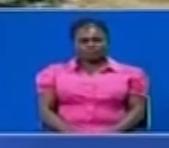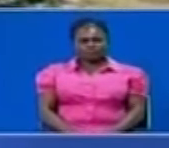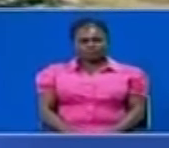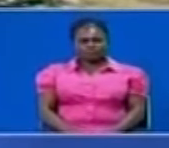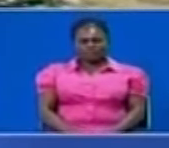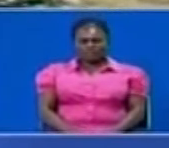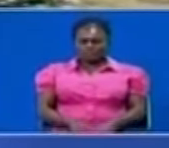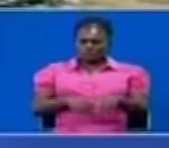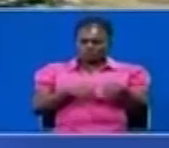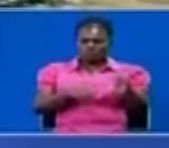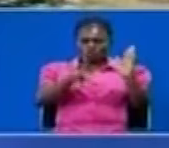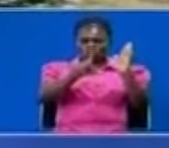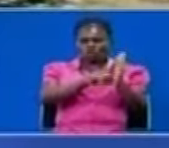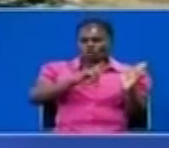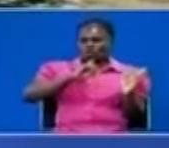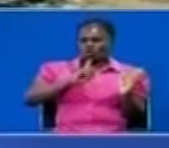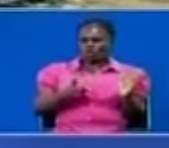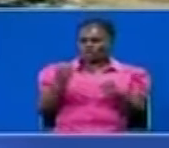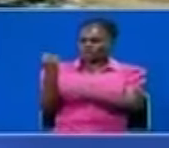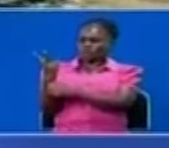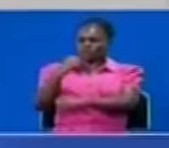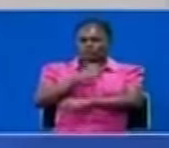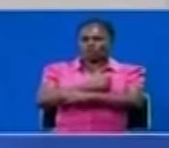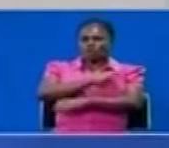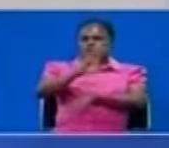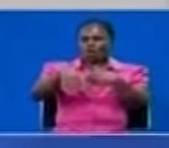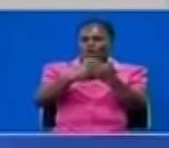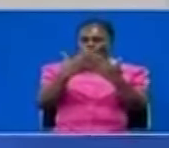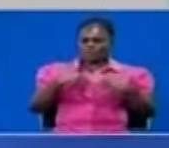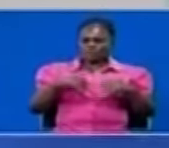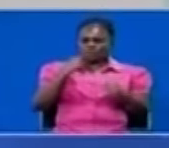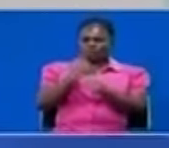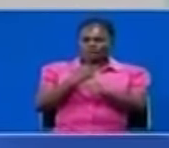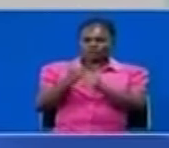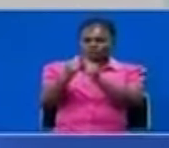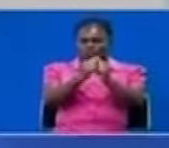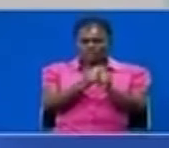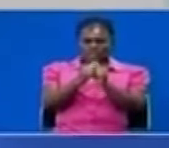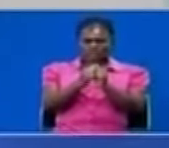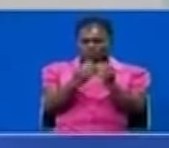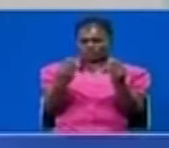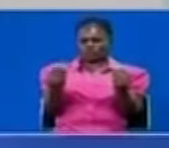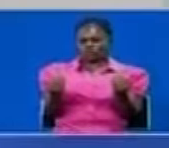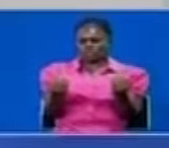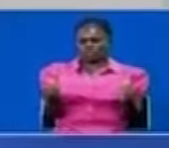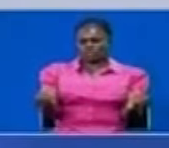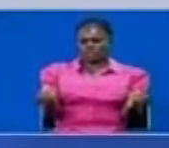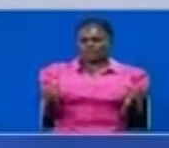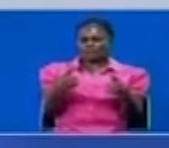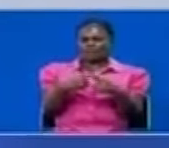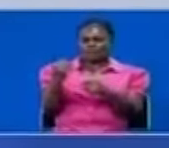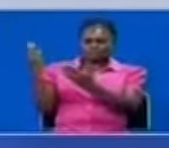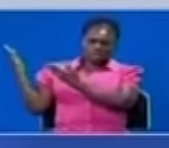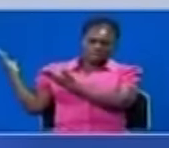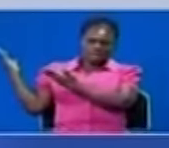Maintaining law and order in a secondary school requires all parties to pull together for a smooth flow of operations. But in Karima Boys